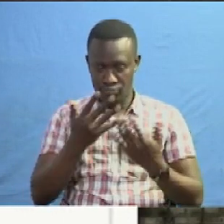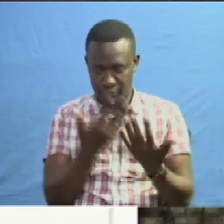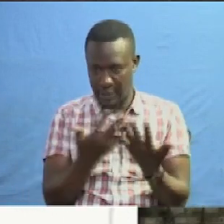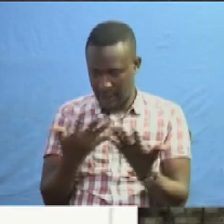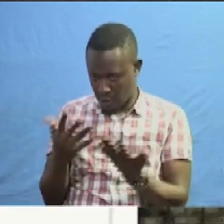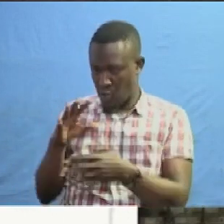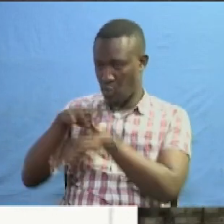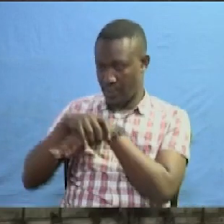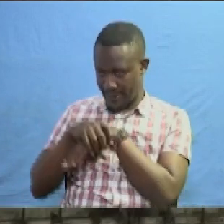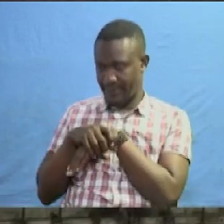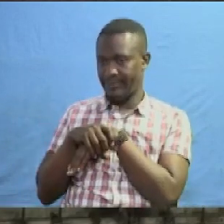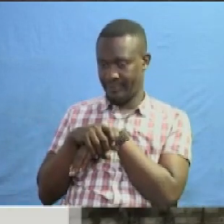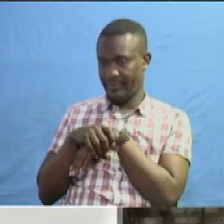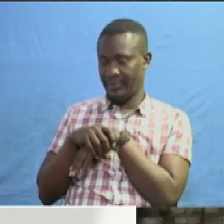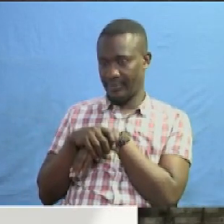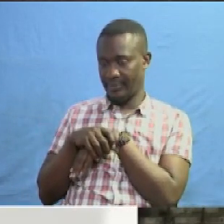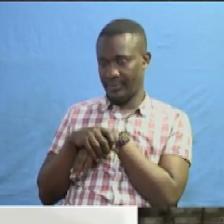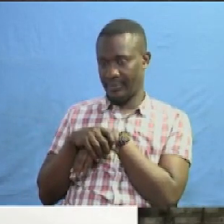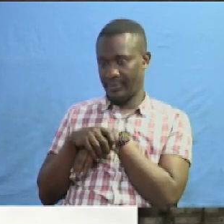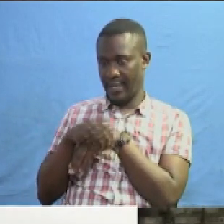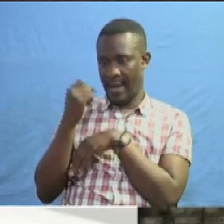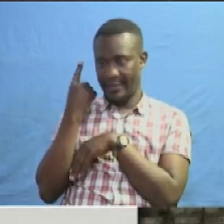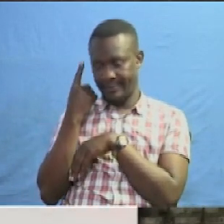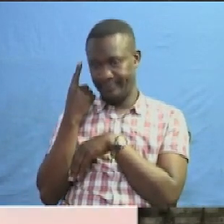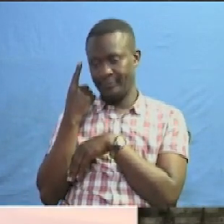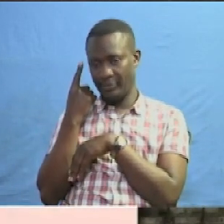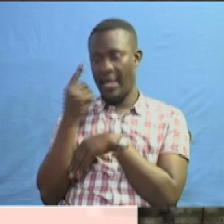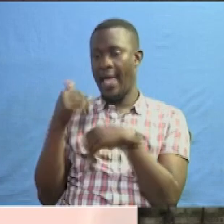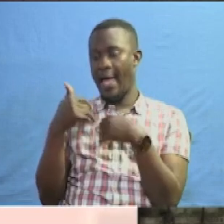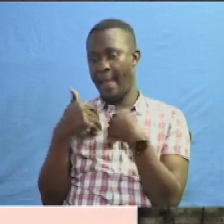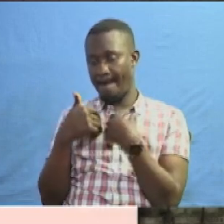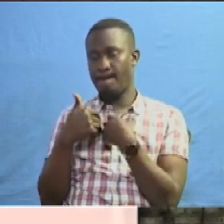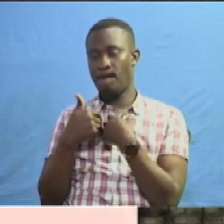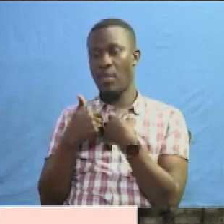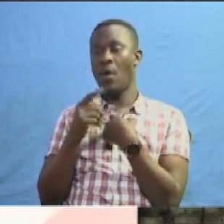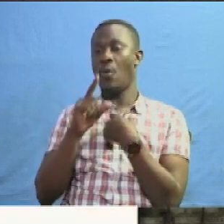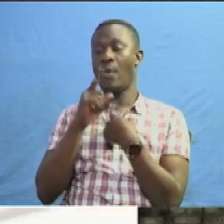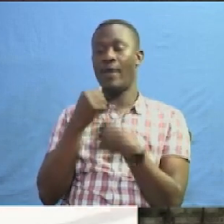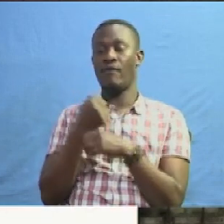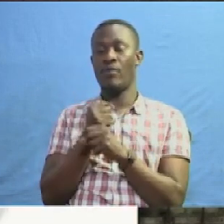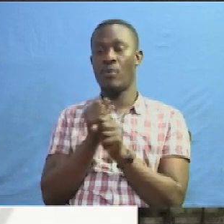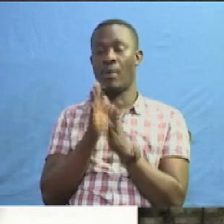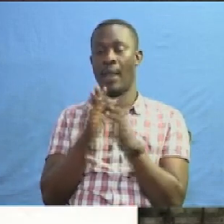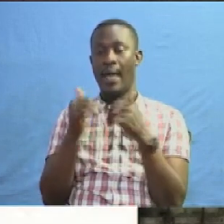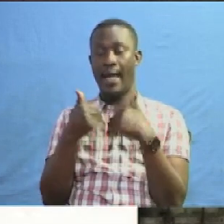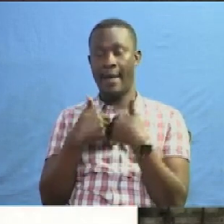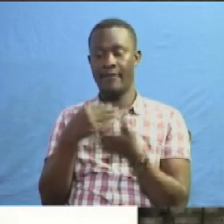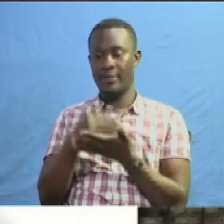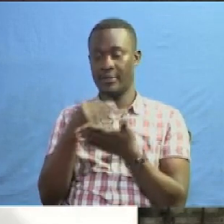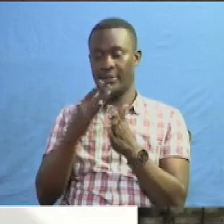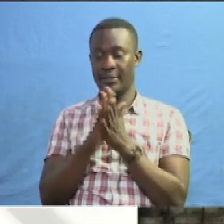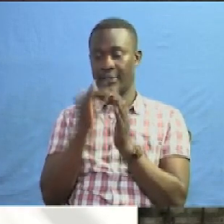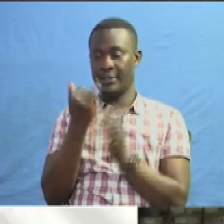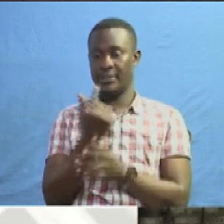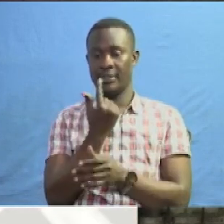get intelligence. If you can have one of your staff in the, one of the staff, and have a student in each